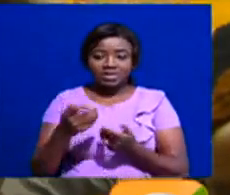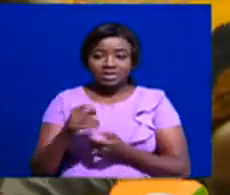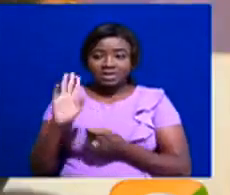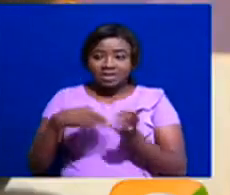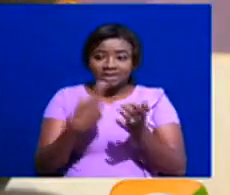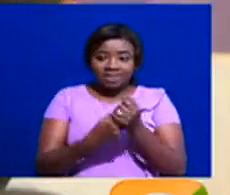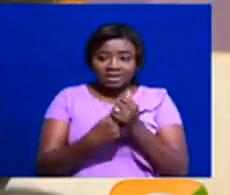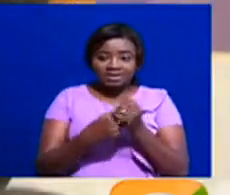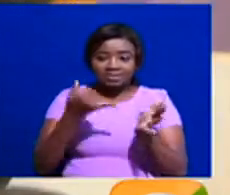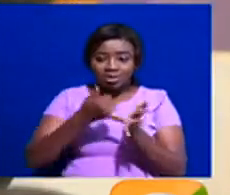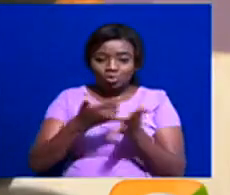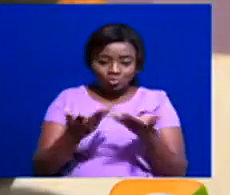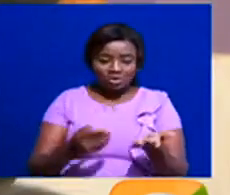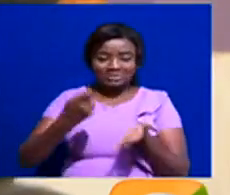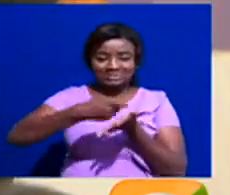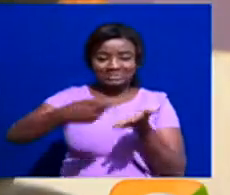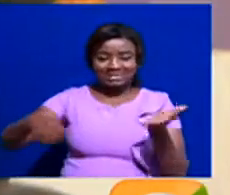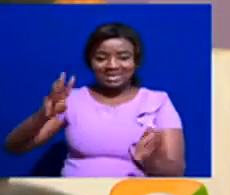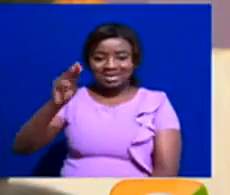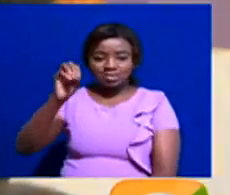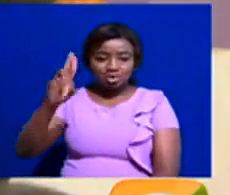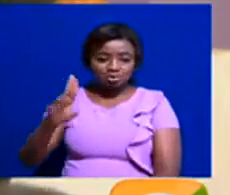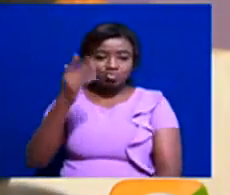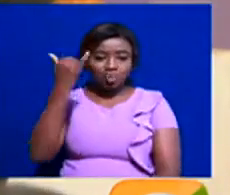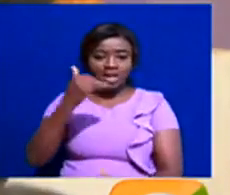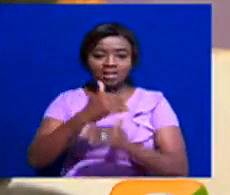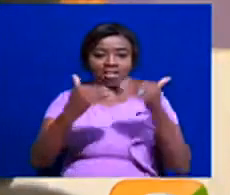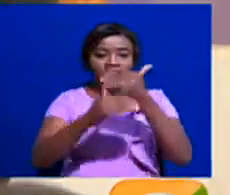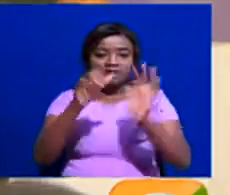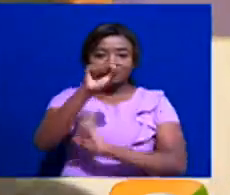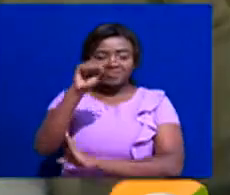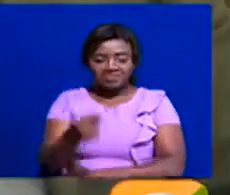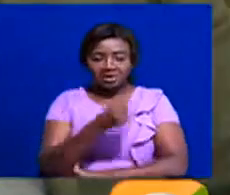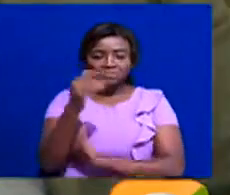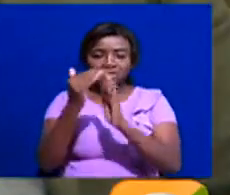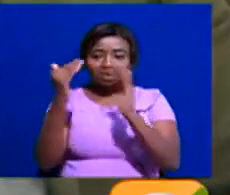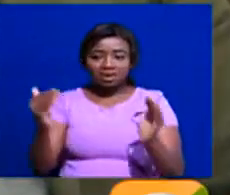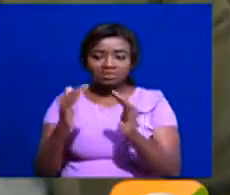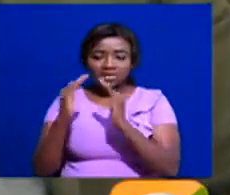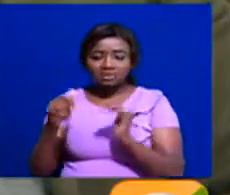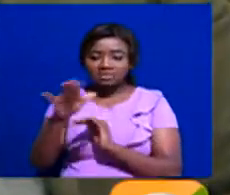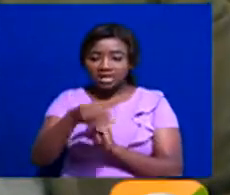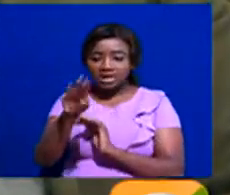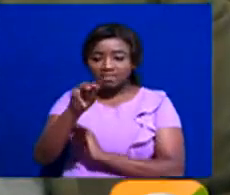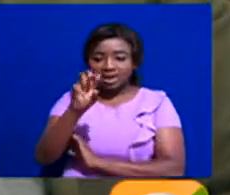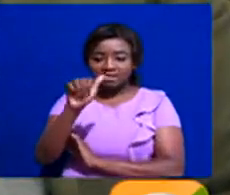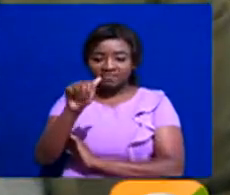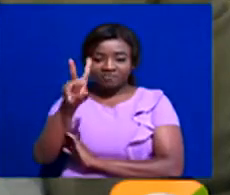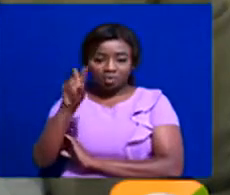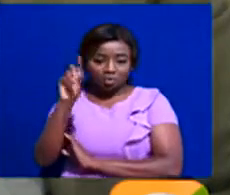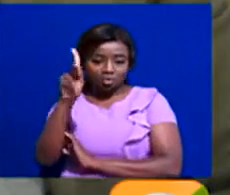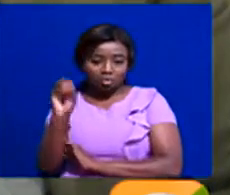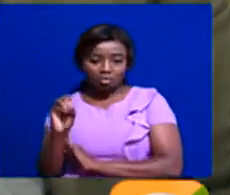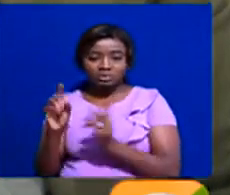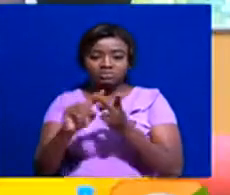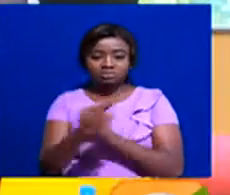the signing of an MOU for the construction of more than 5,000 affordable homes in Mavoko, that's in Machakos County, and Tatu City